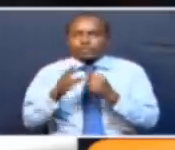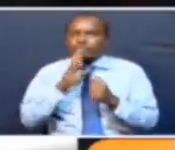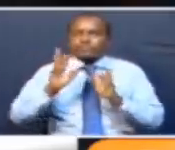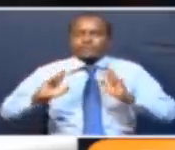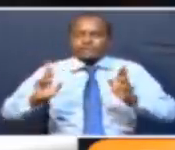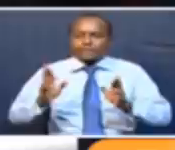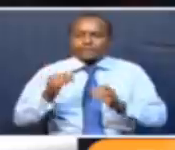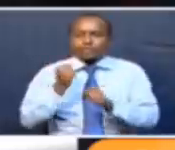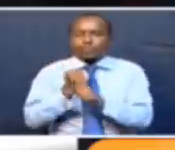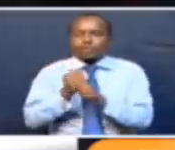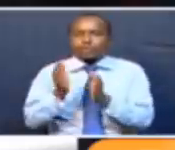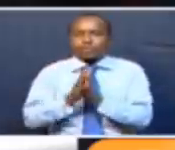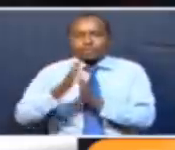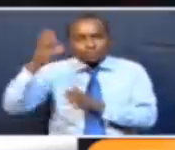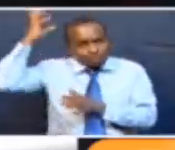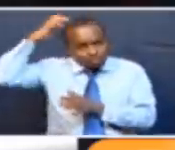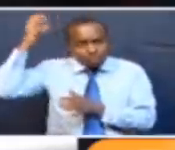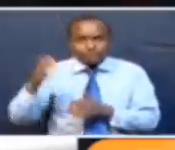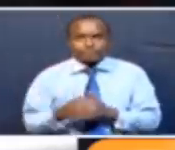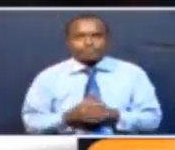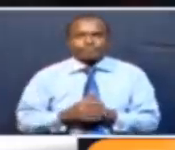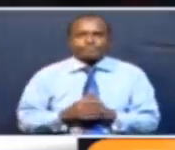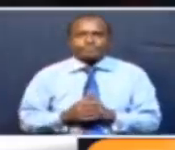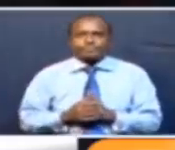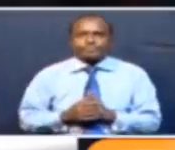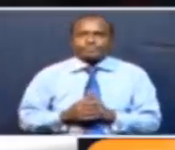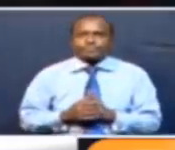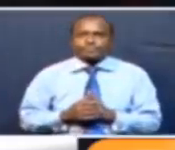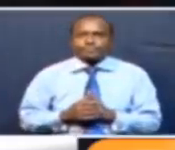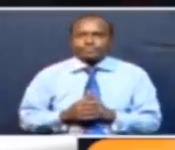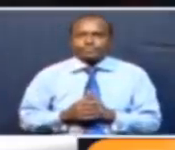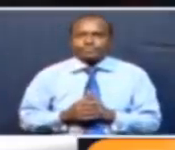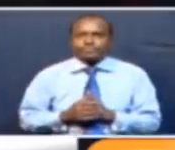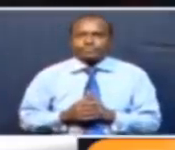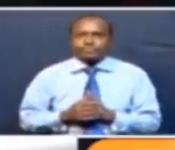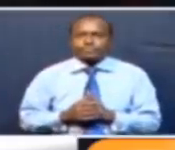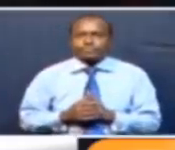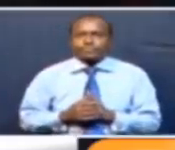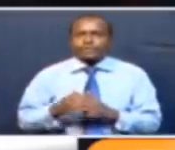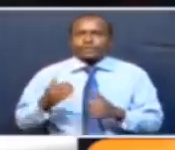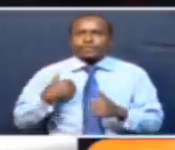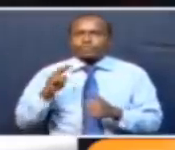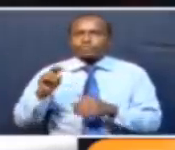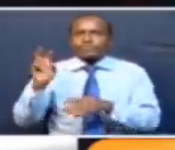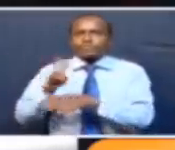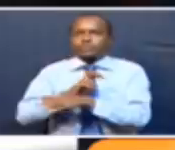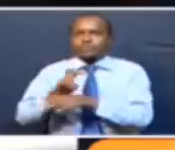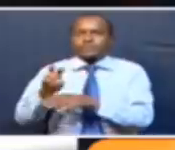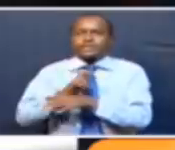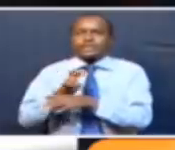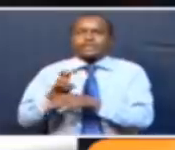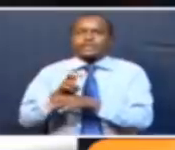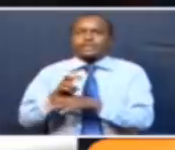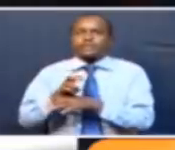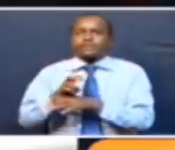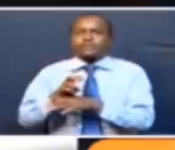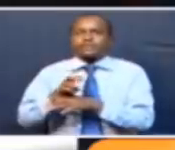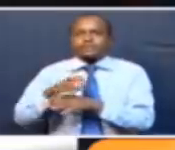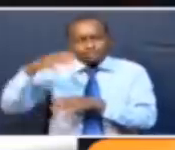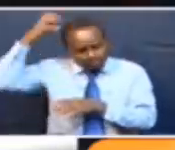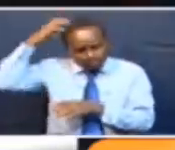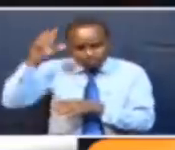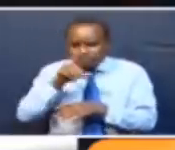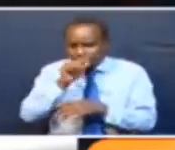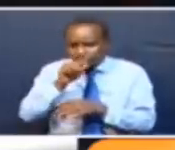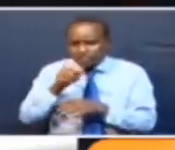and able to work with Dr. Miguna Miguna. Yeah. We've been monitoring Miguna's tweets, Nelson, and he hasn't tweeted yet. You think he'll